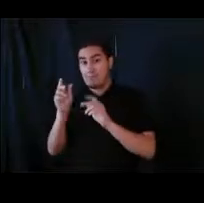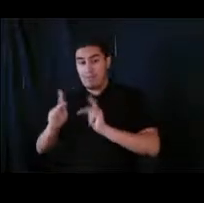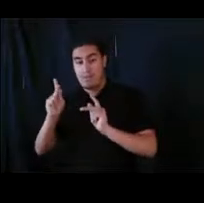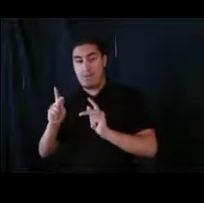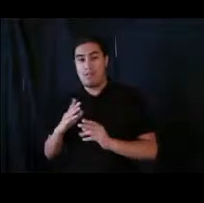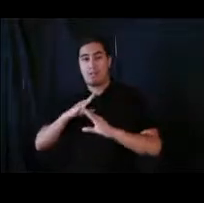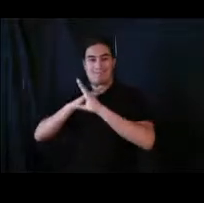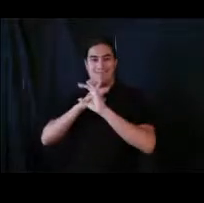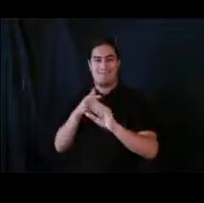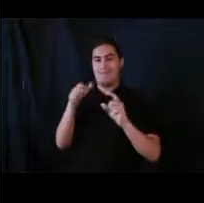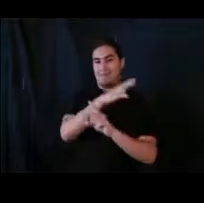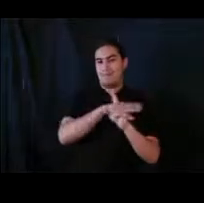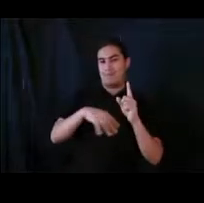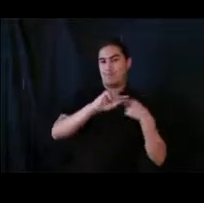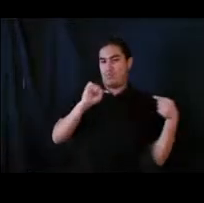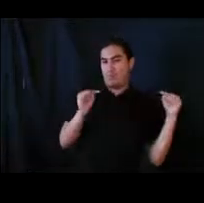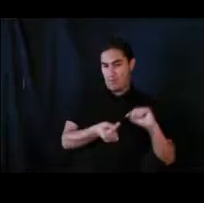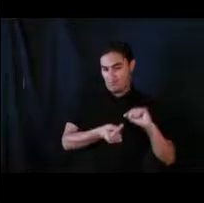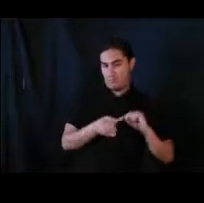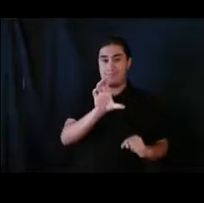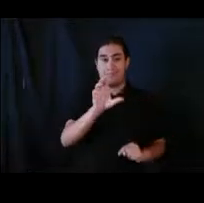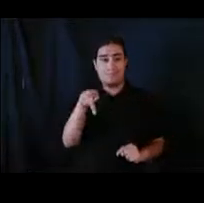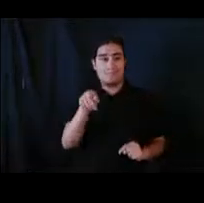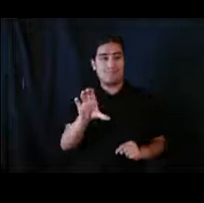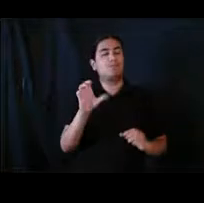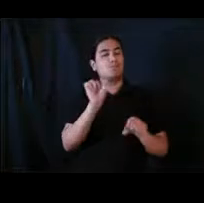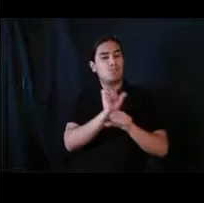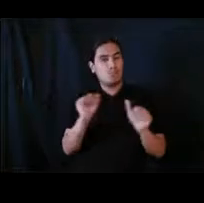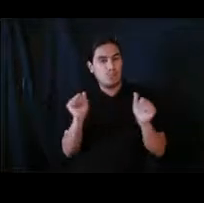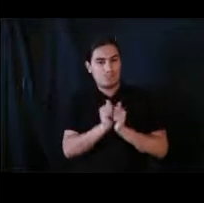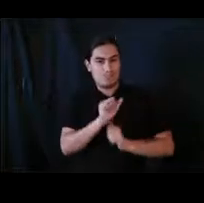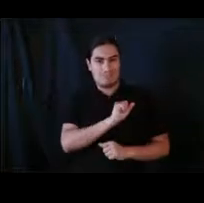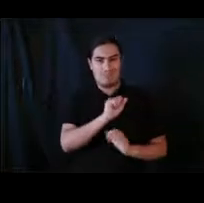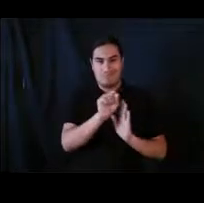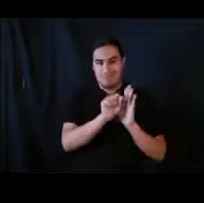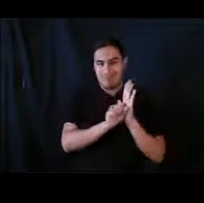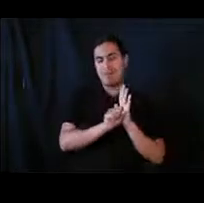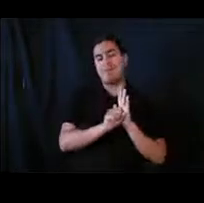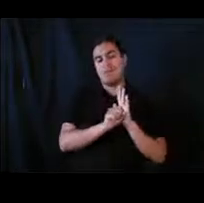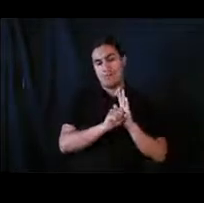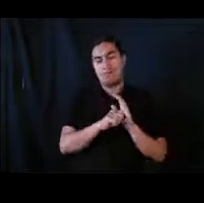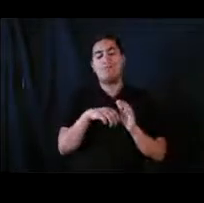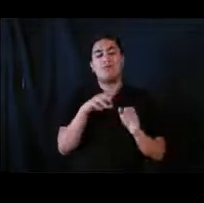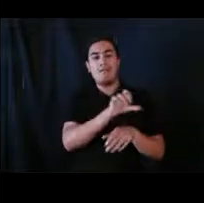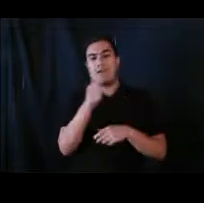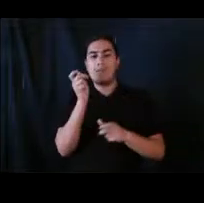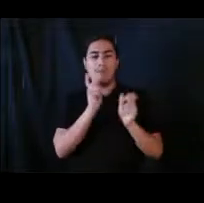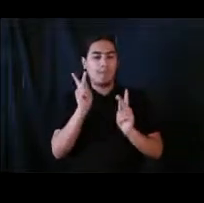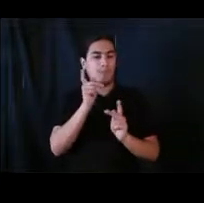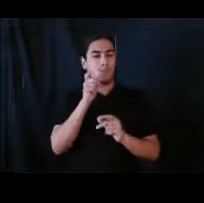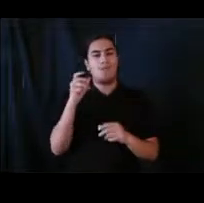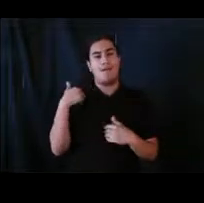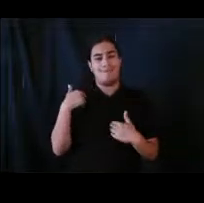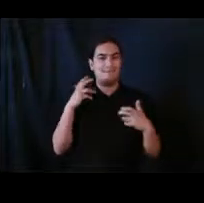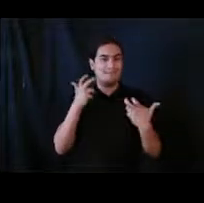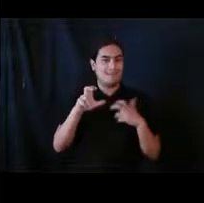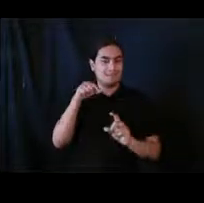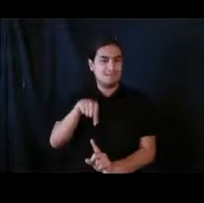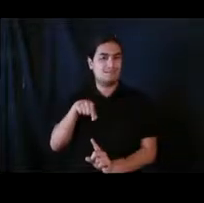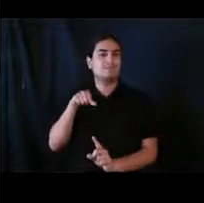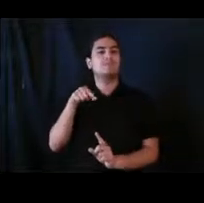harm npc actively works with stakeholders to develop funding principles priorities and strategies that align with captive